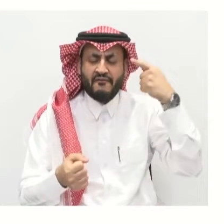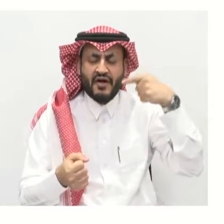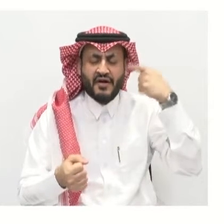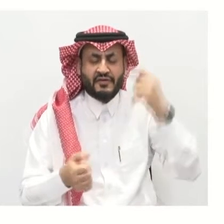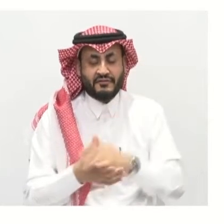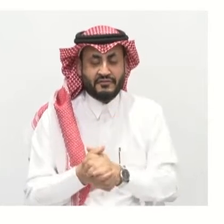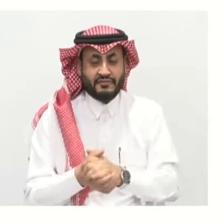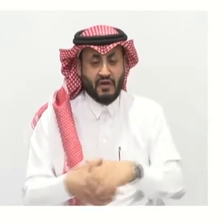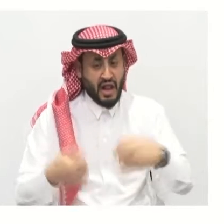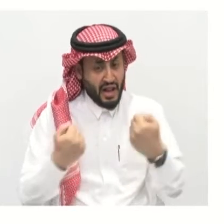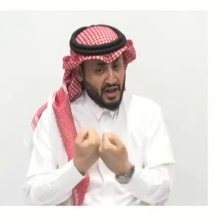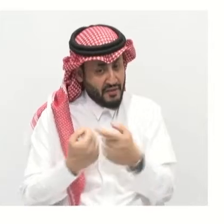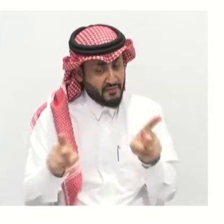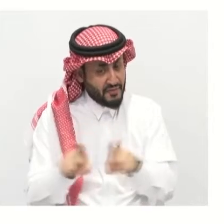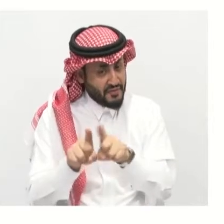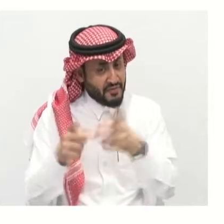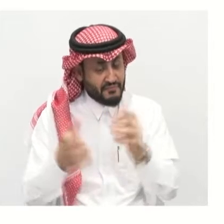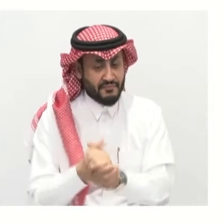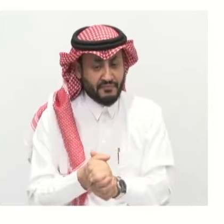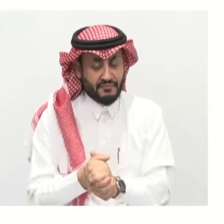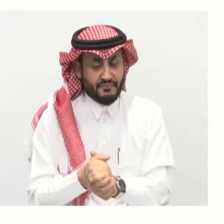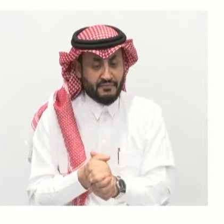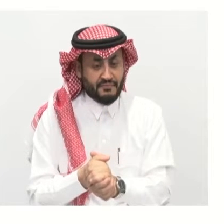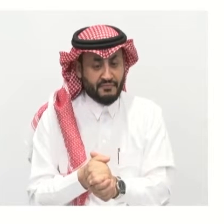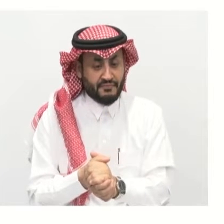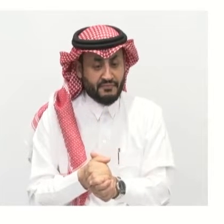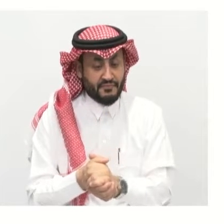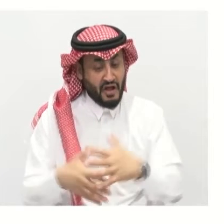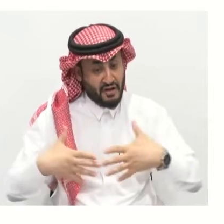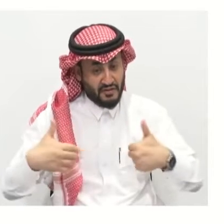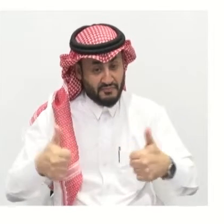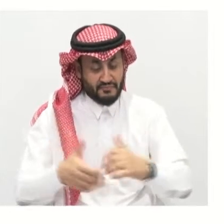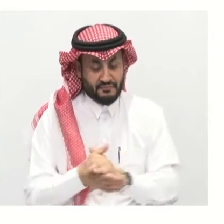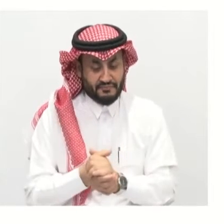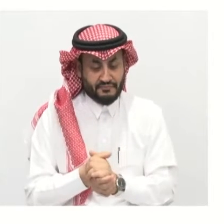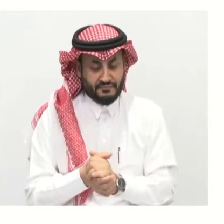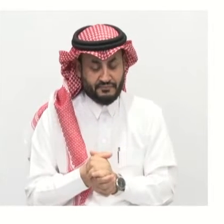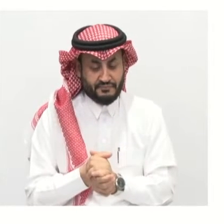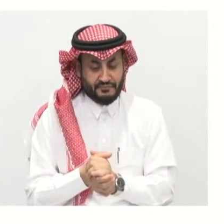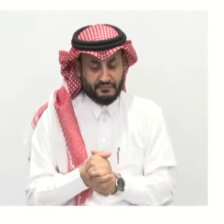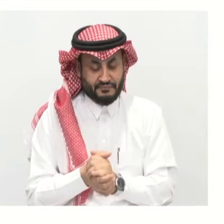make. We can come up with something together. Sounds like a lot of fun.